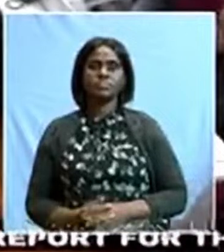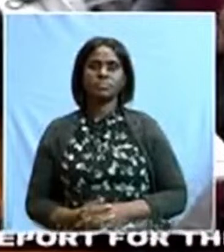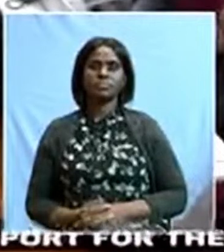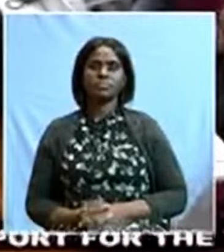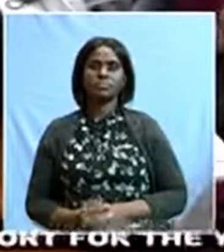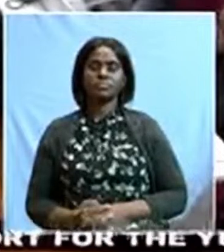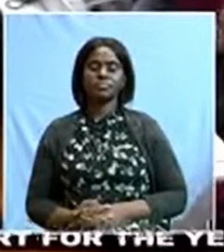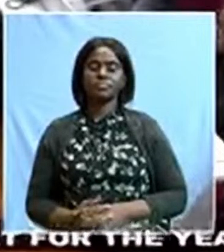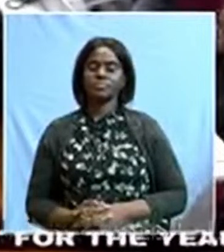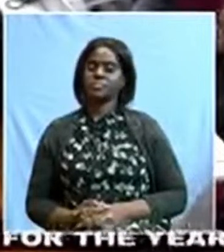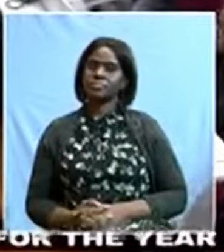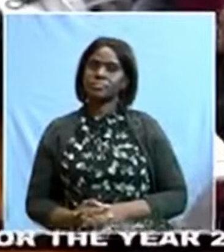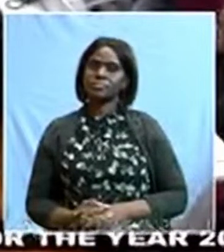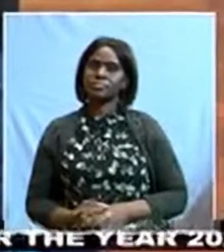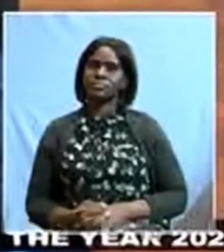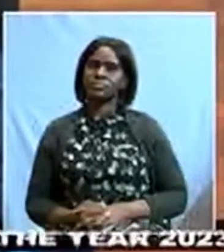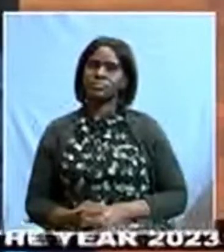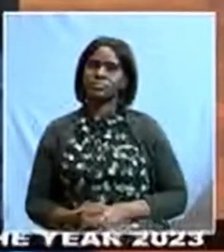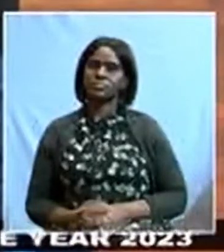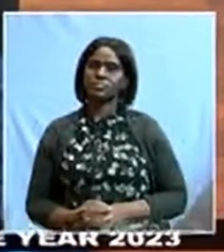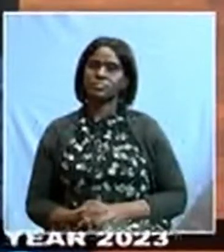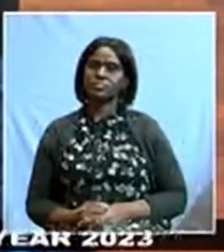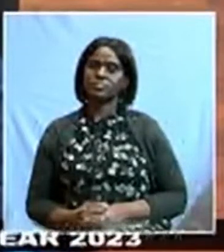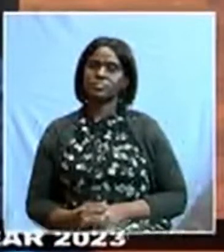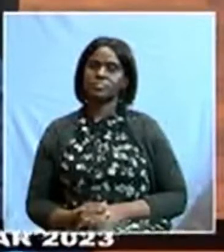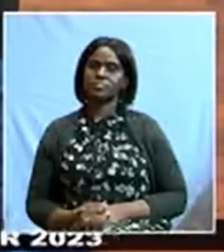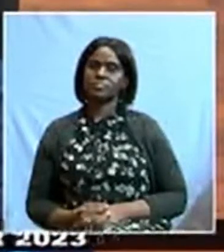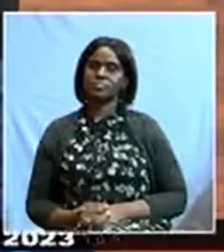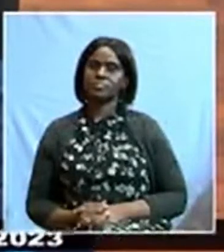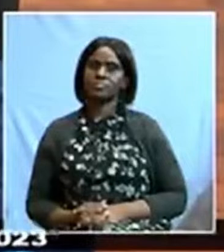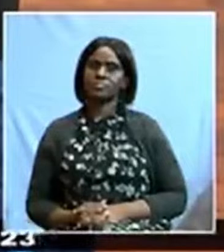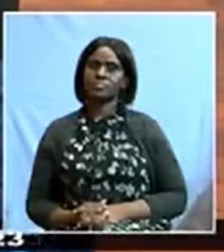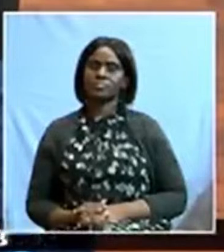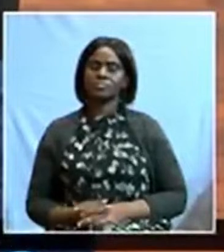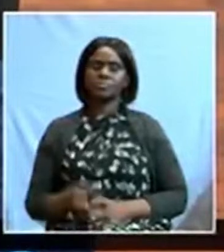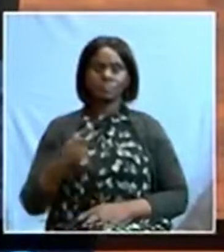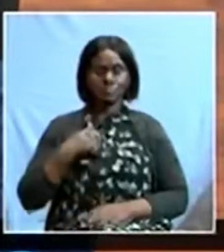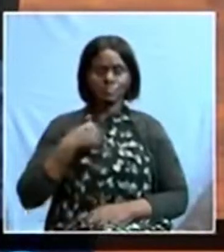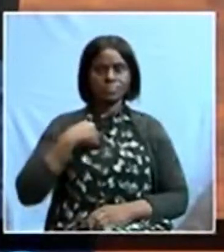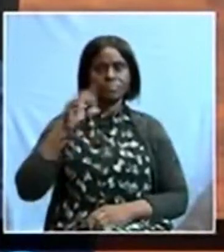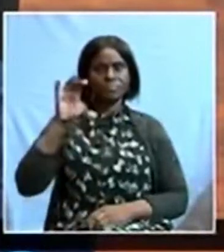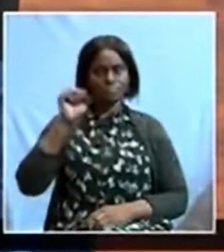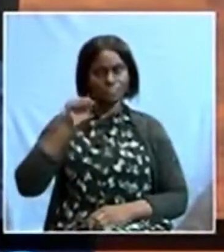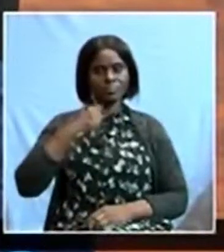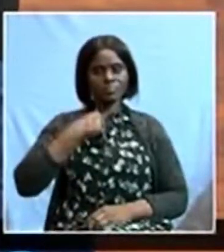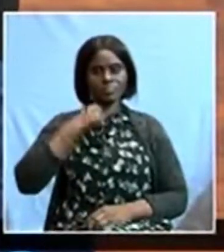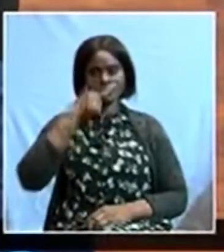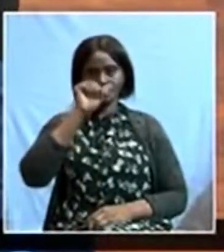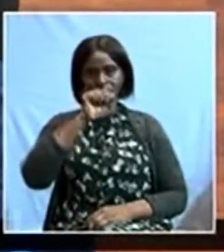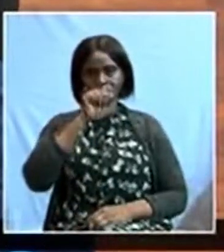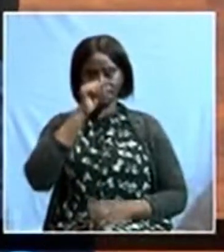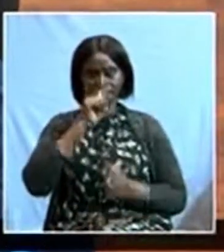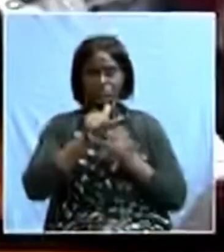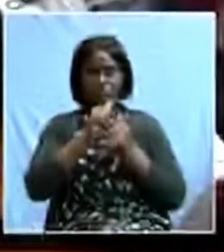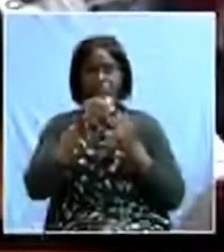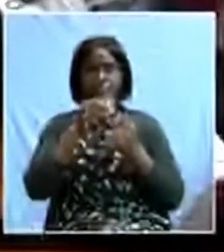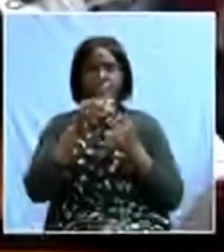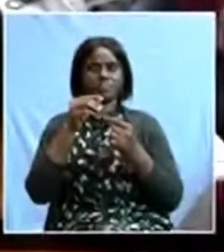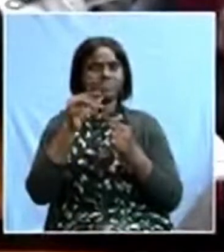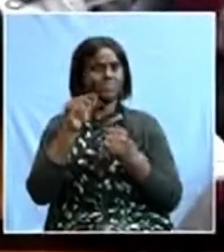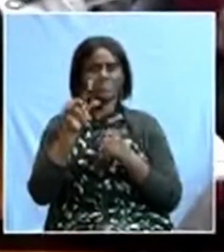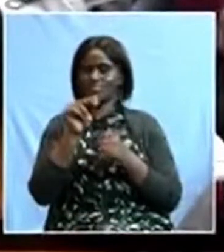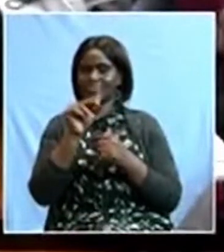Were you part of that? Well, sitting in the office of CS, I would say yes, because of perpetual succession.